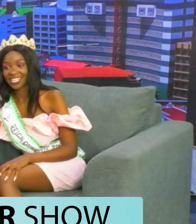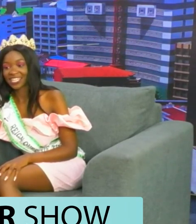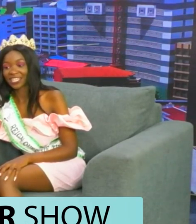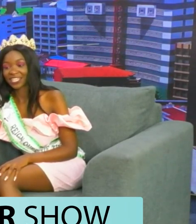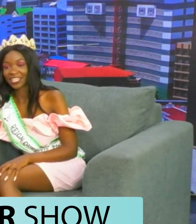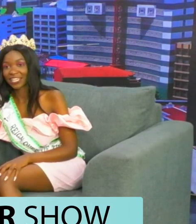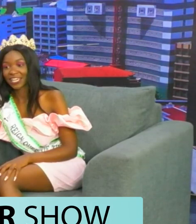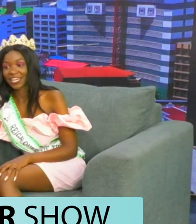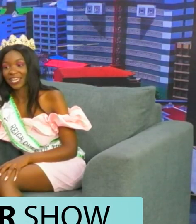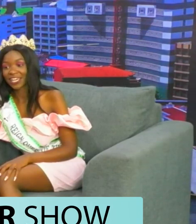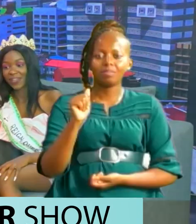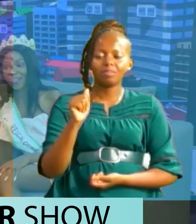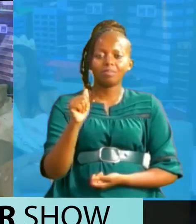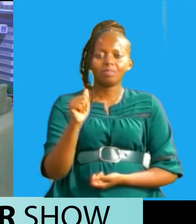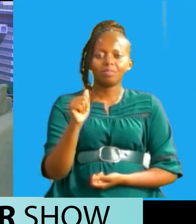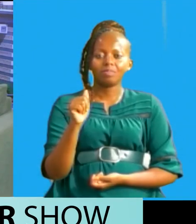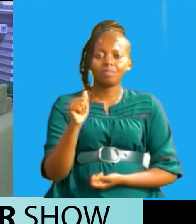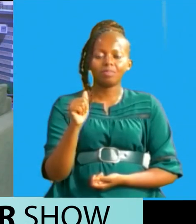A.